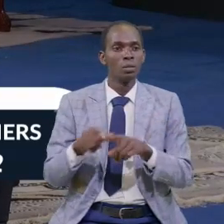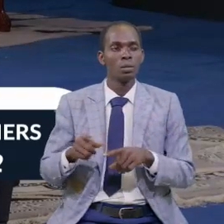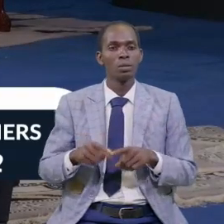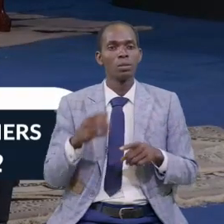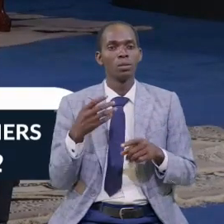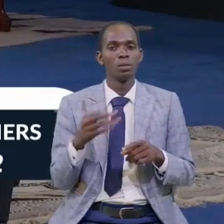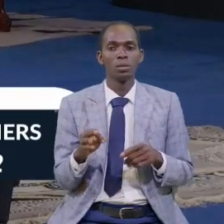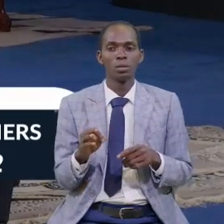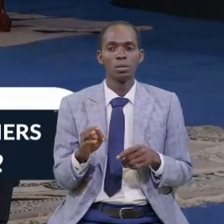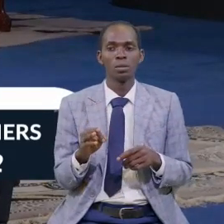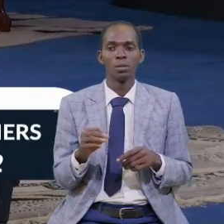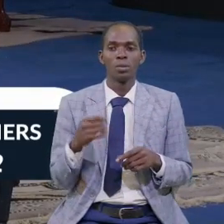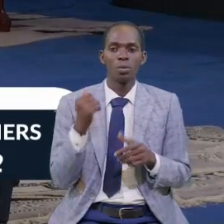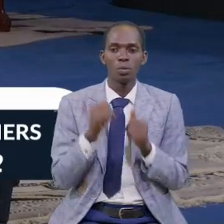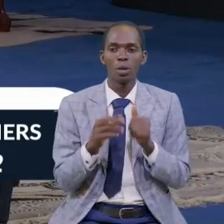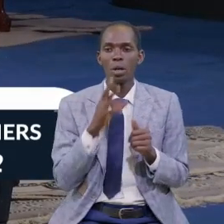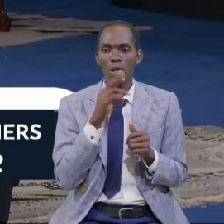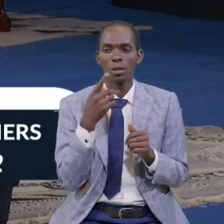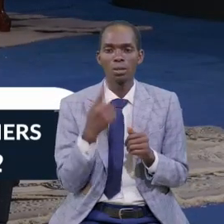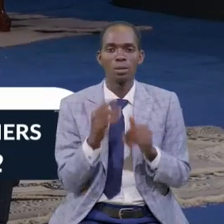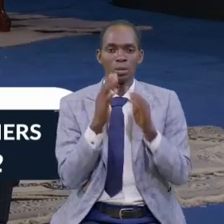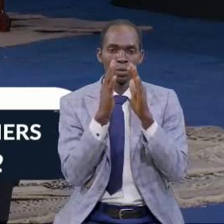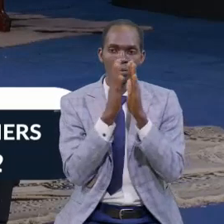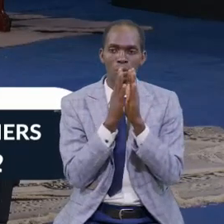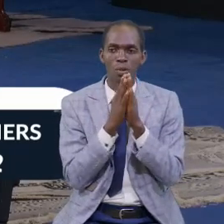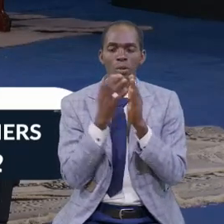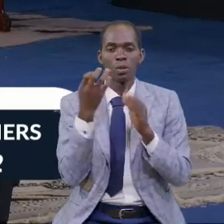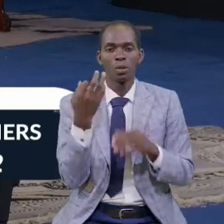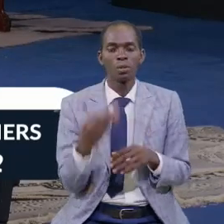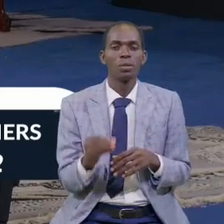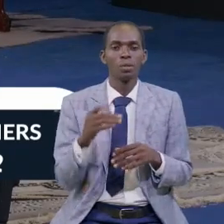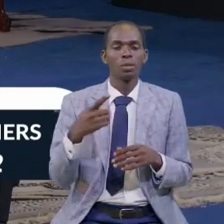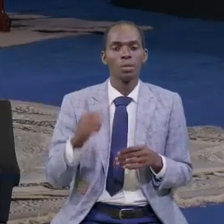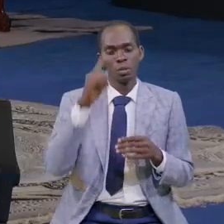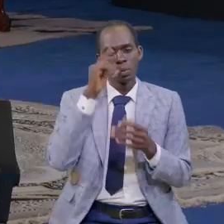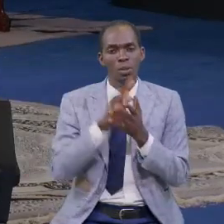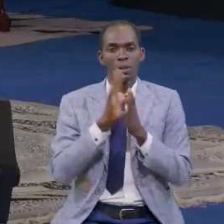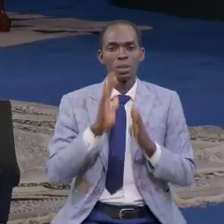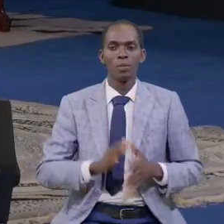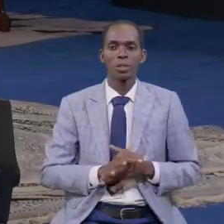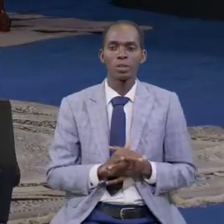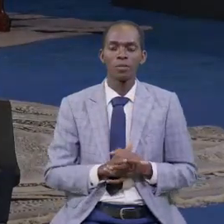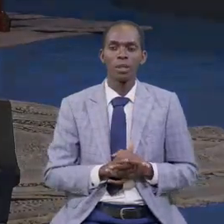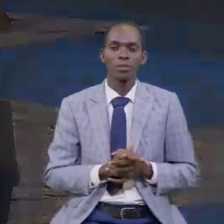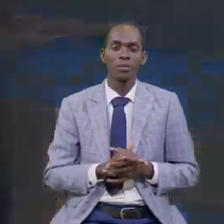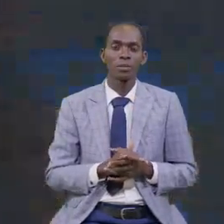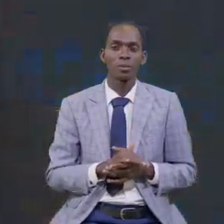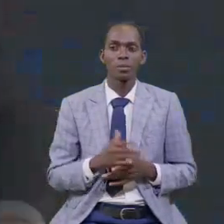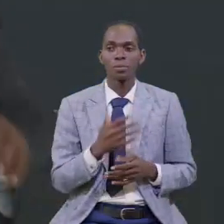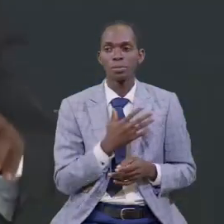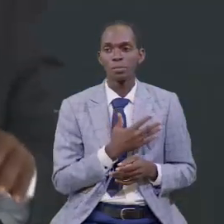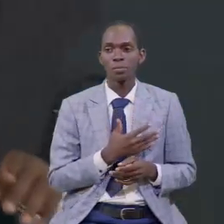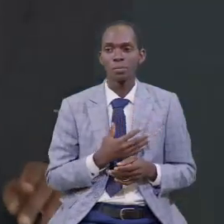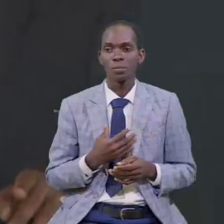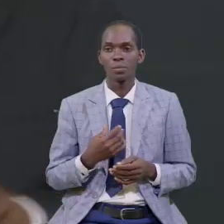which are the prayers of the saints. What are they saying? Look at verse 9.